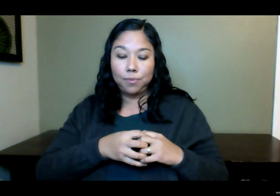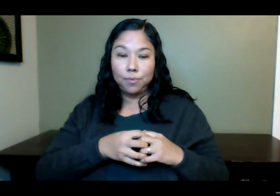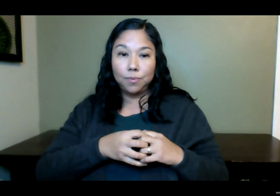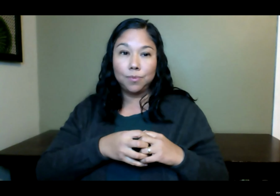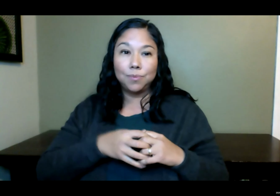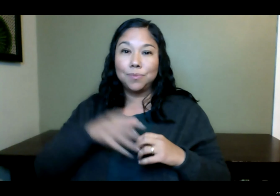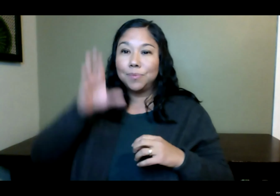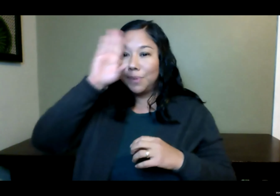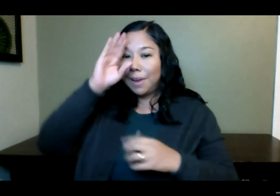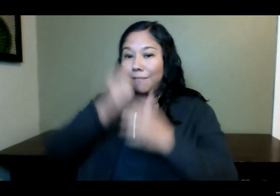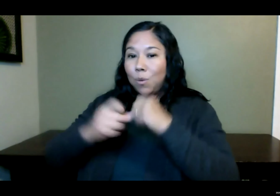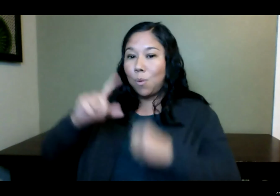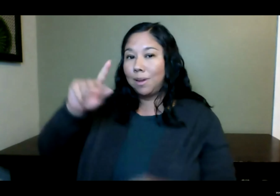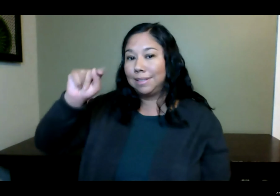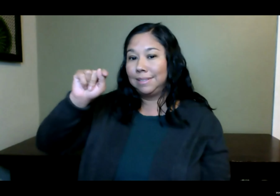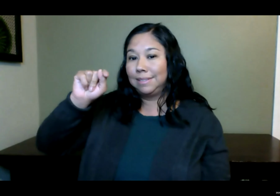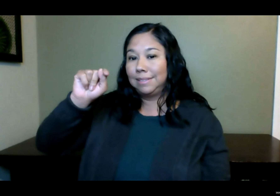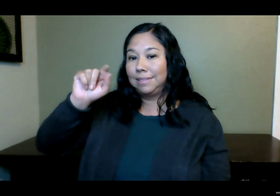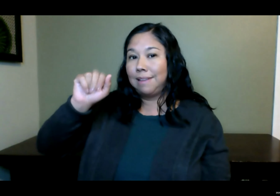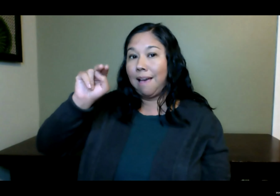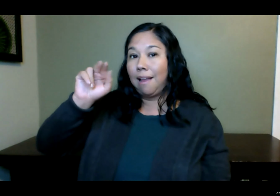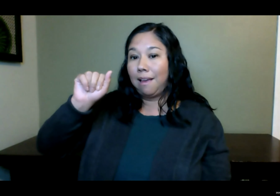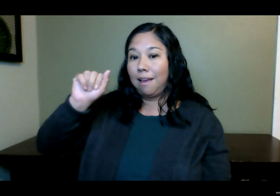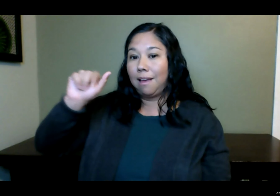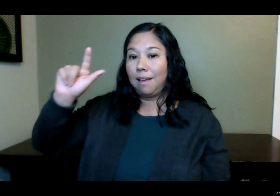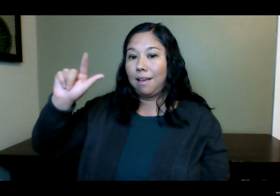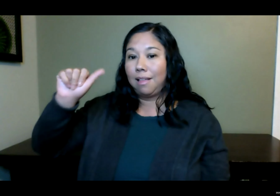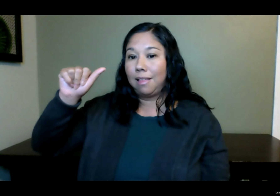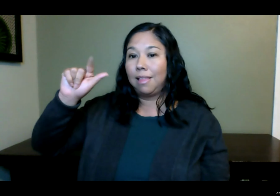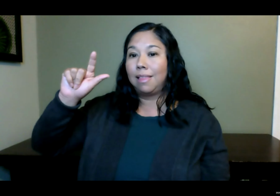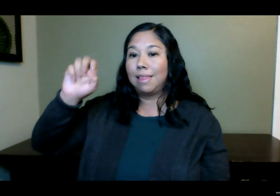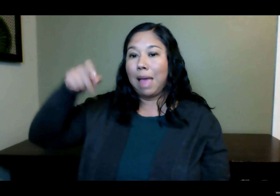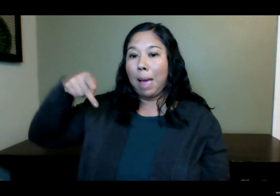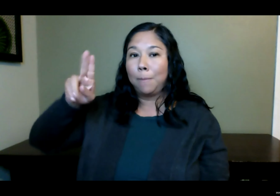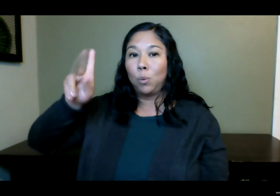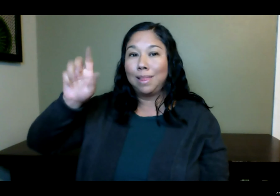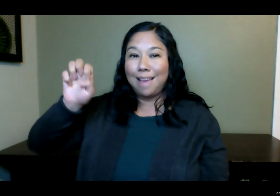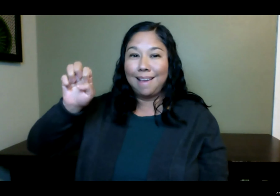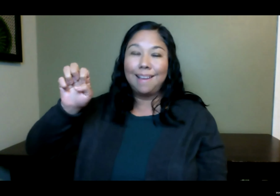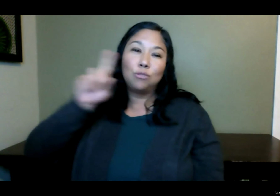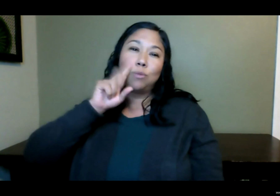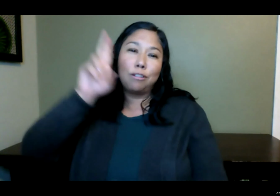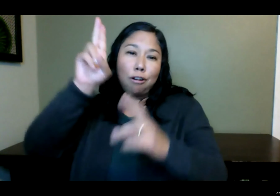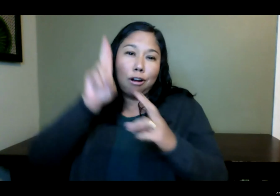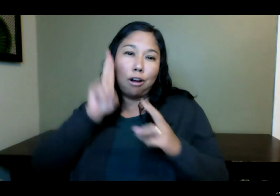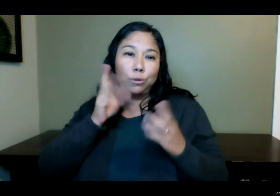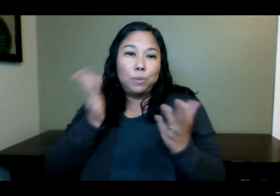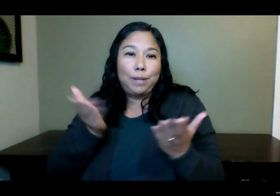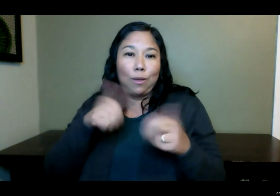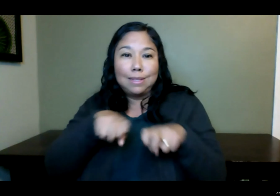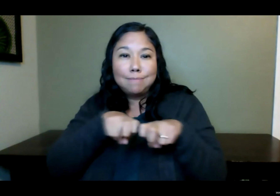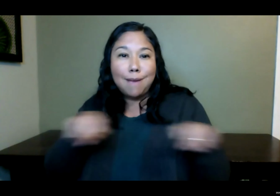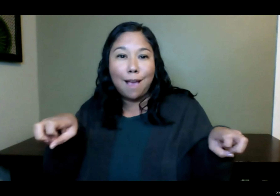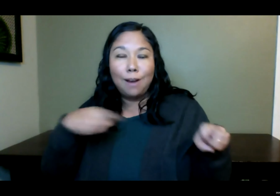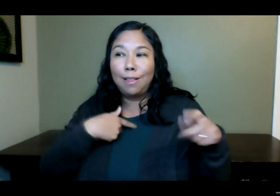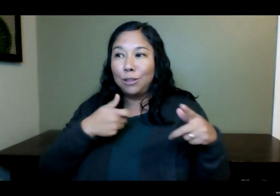Hi, everybody. This is Tana Lepule. It's definitely an honor to be amongst this panel. I try to find out as many things as